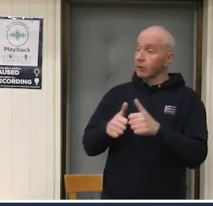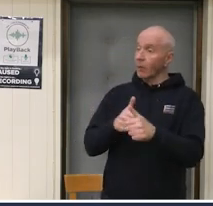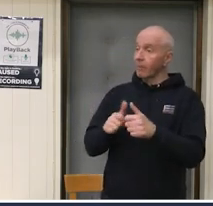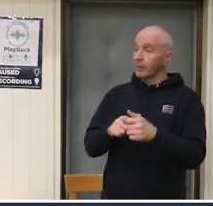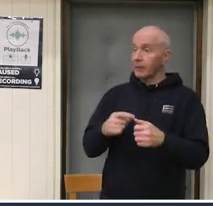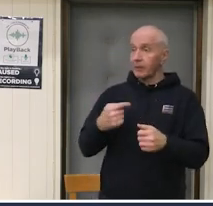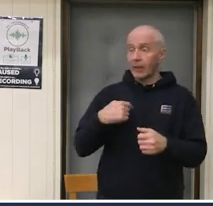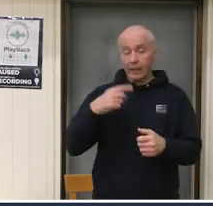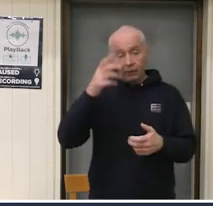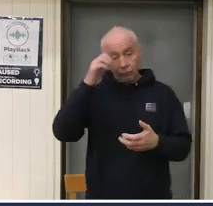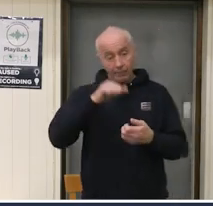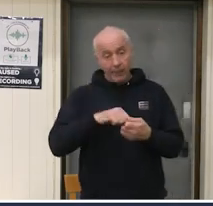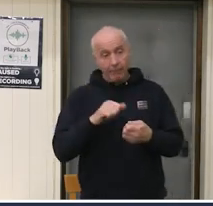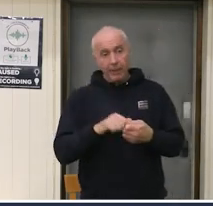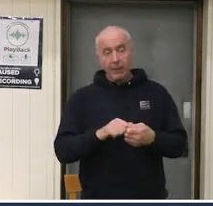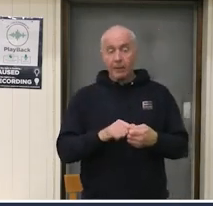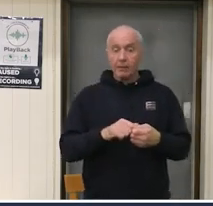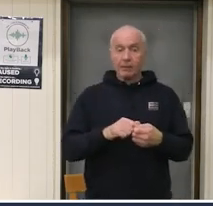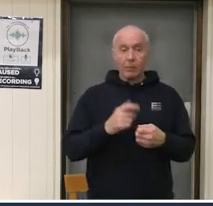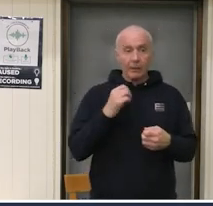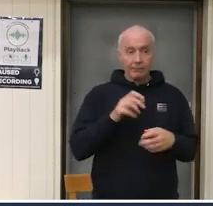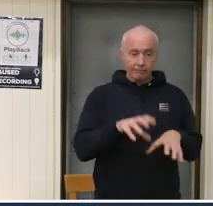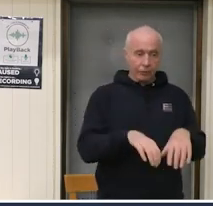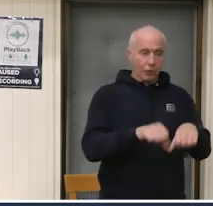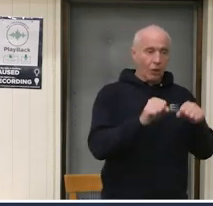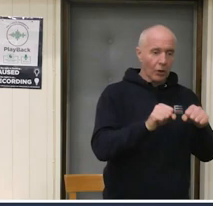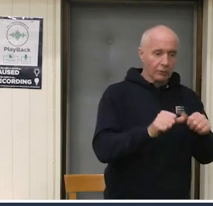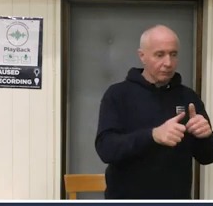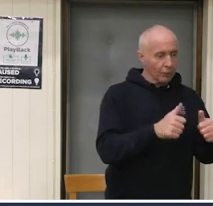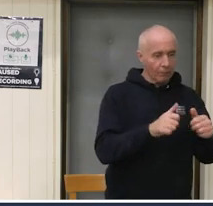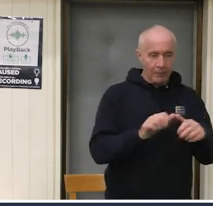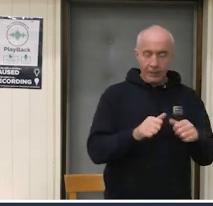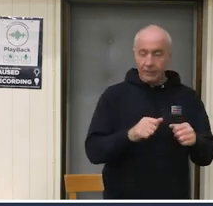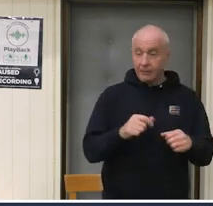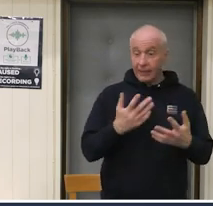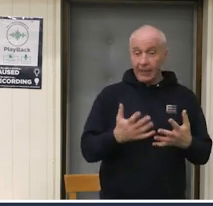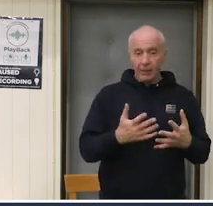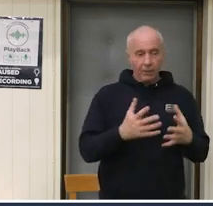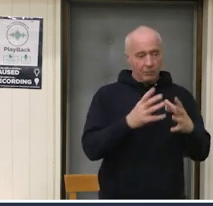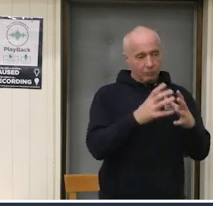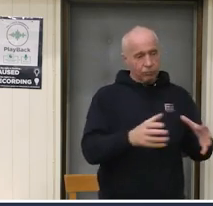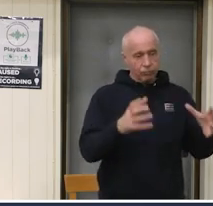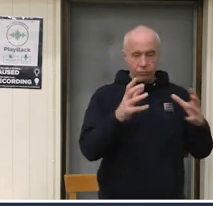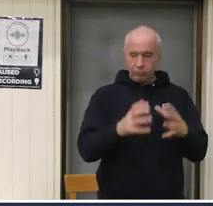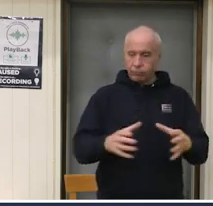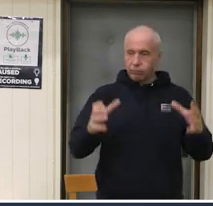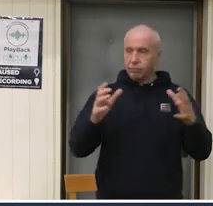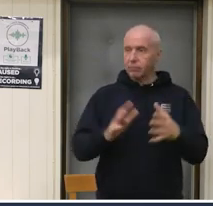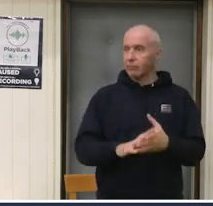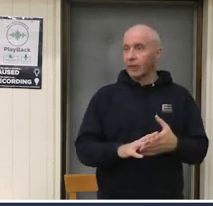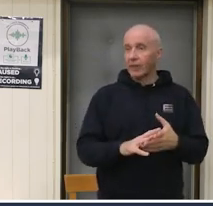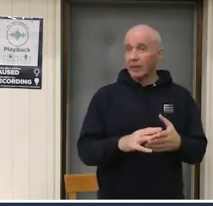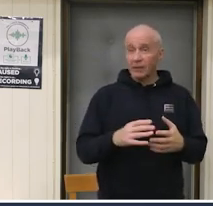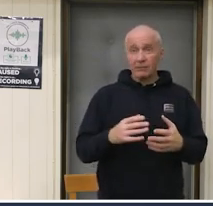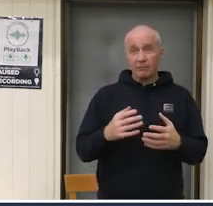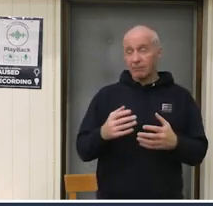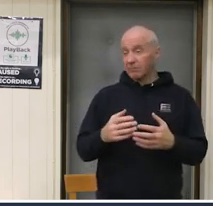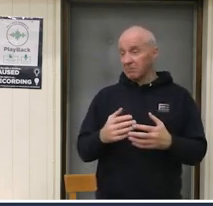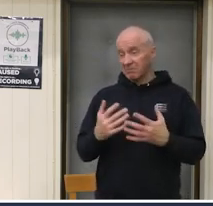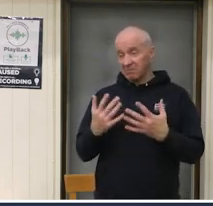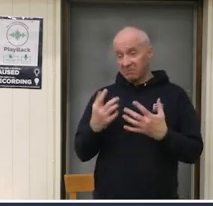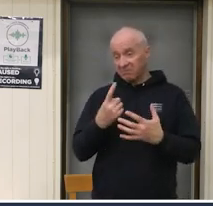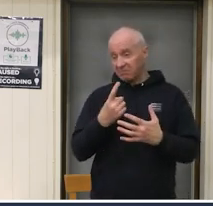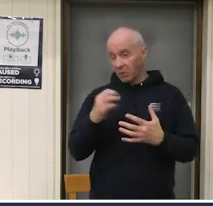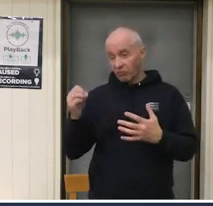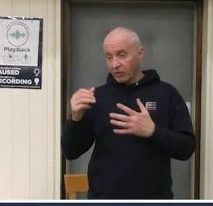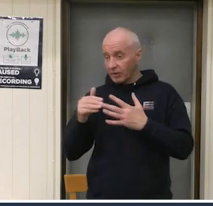tiny weeny. They now have tens and tens and tens of staff, huge amounts of investments, tens to hundreds of millions of pounds from private